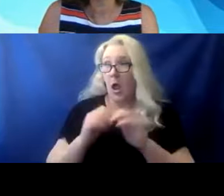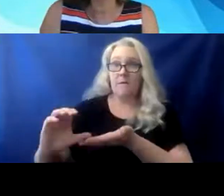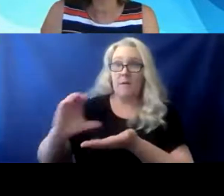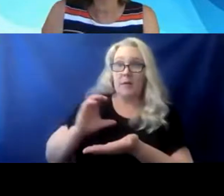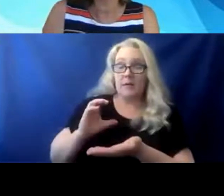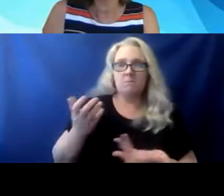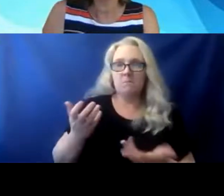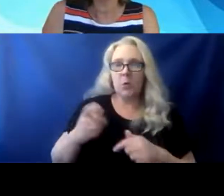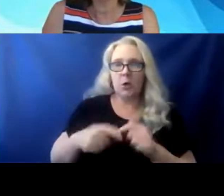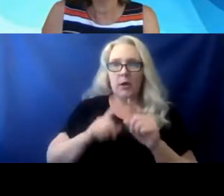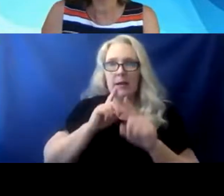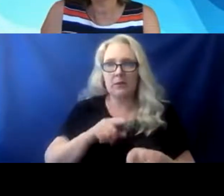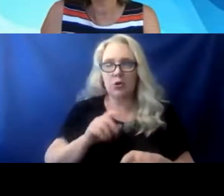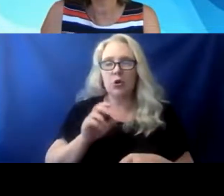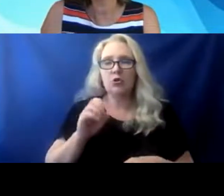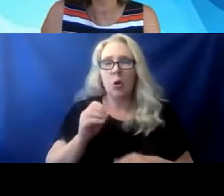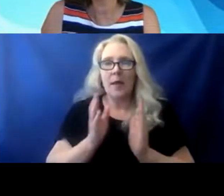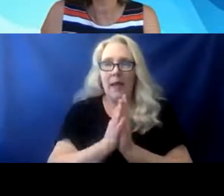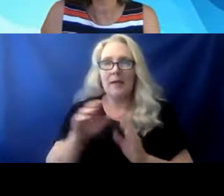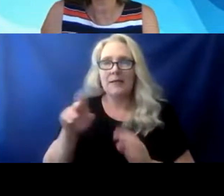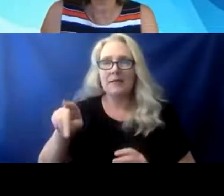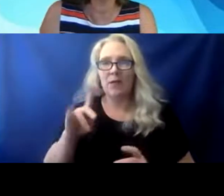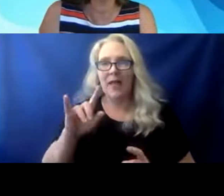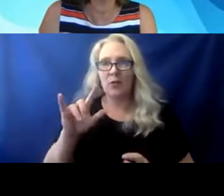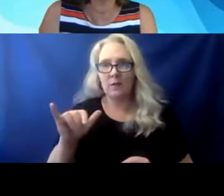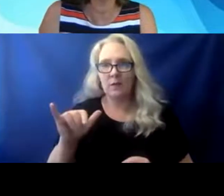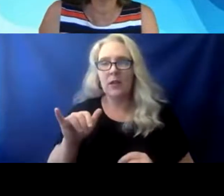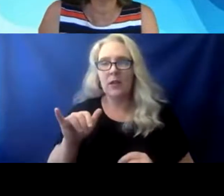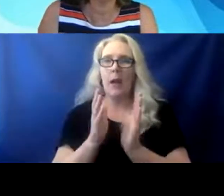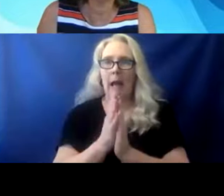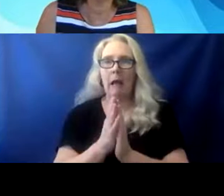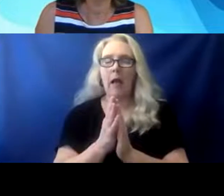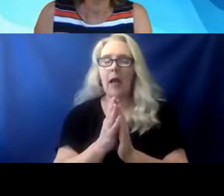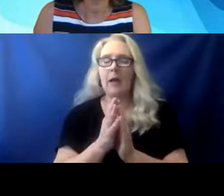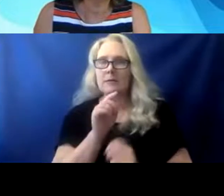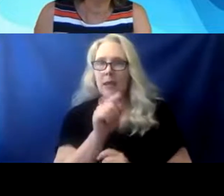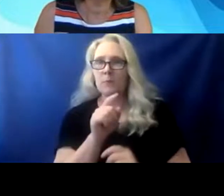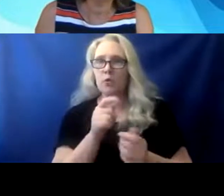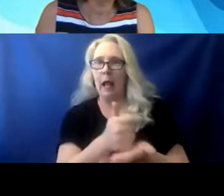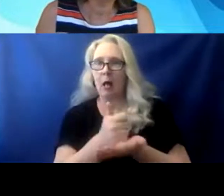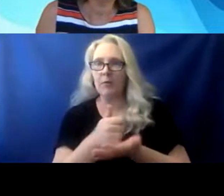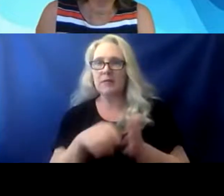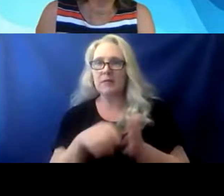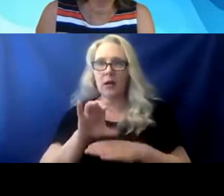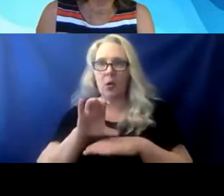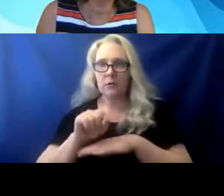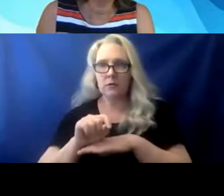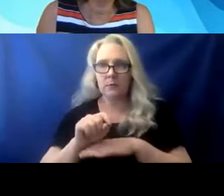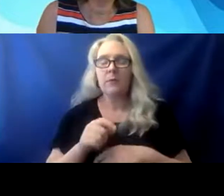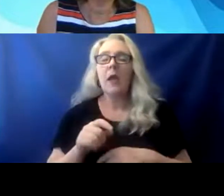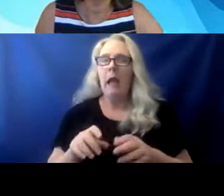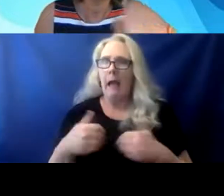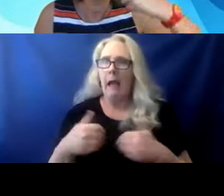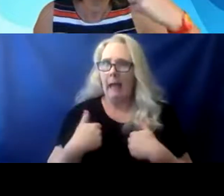we asked Philanthropy to help us find a consultant to spend 90 days trying to map that out. And again, we had our last kickoff meeting last week